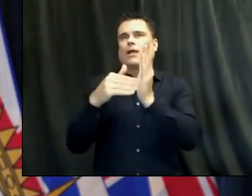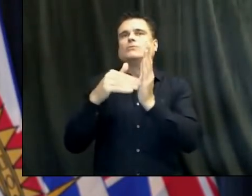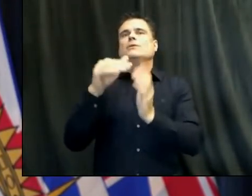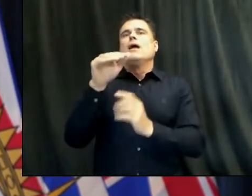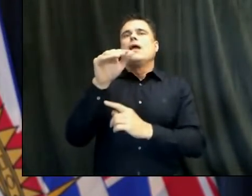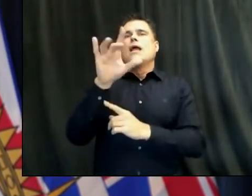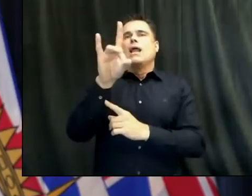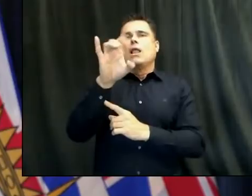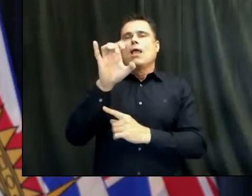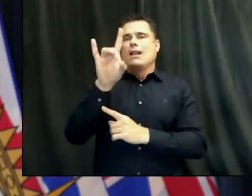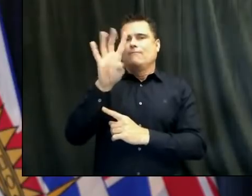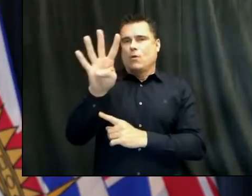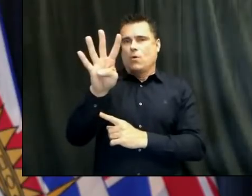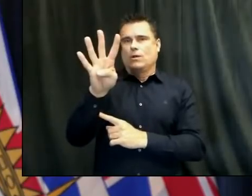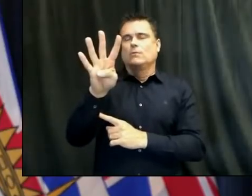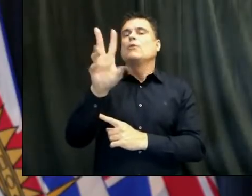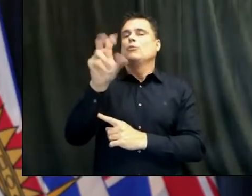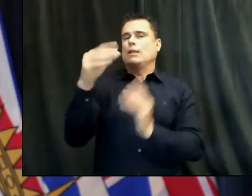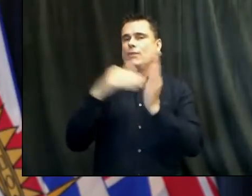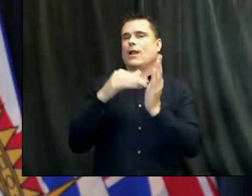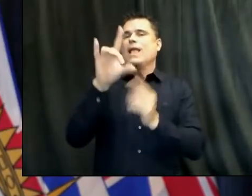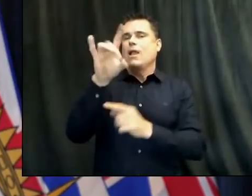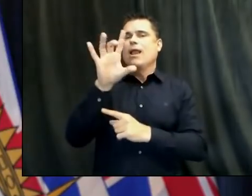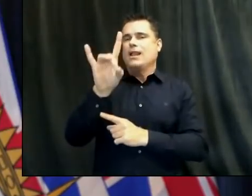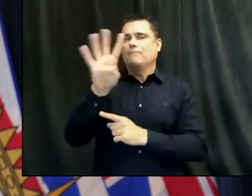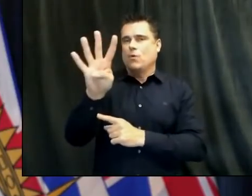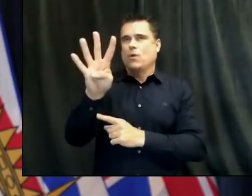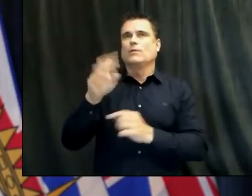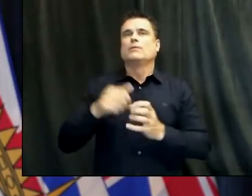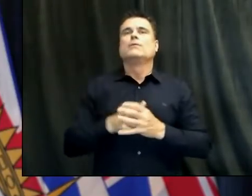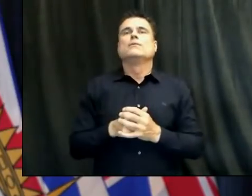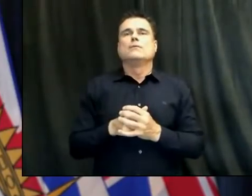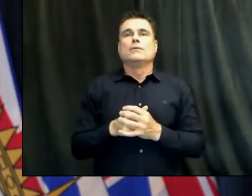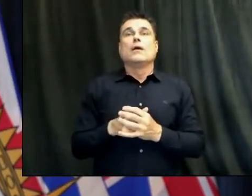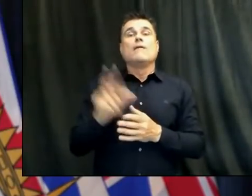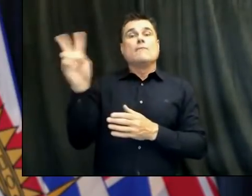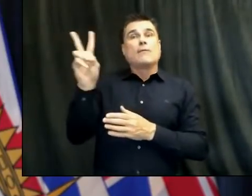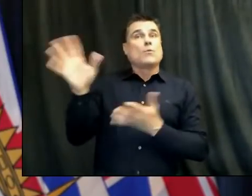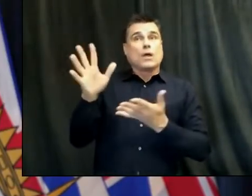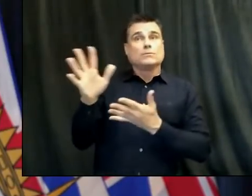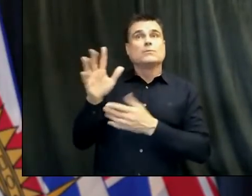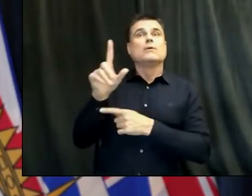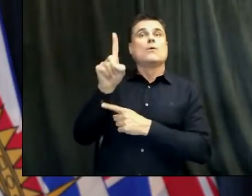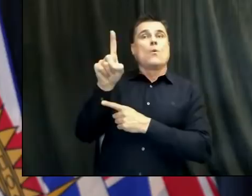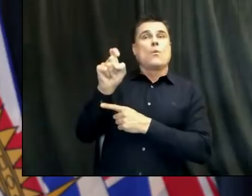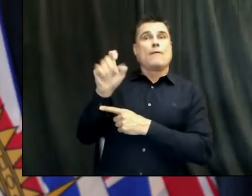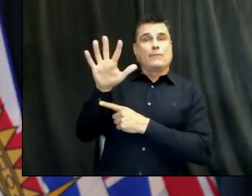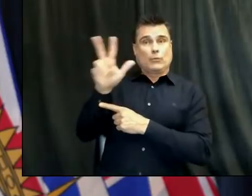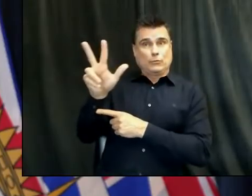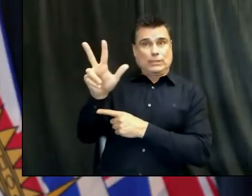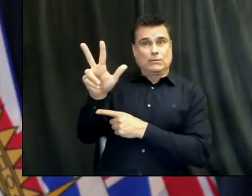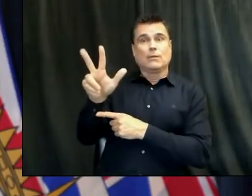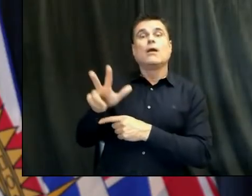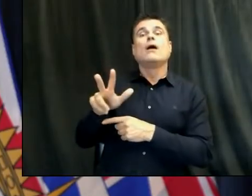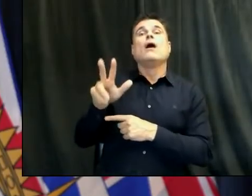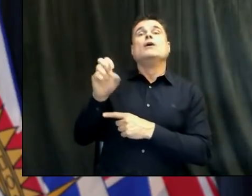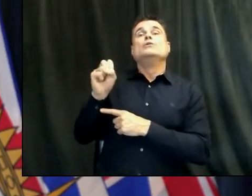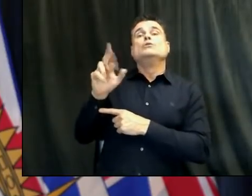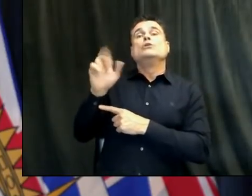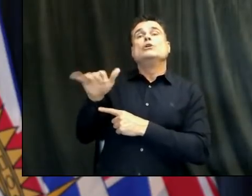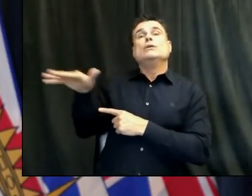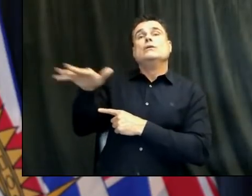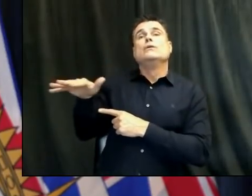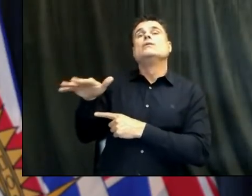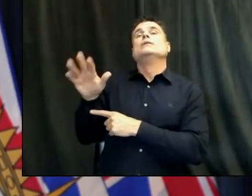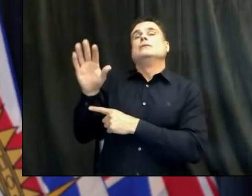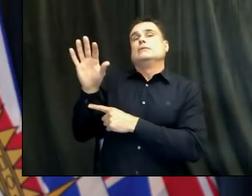30,884. This is 153 people in Vancouver Coastal Health Region, 649 people in the Fraser